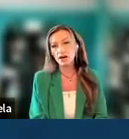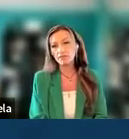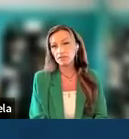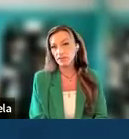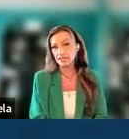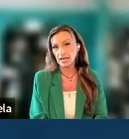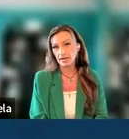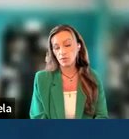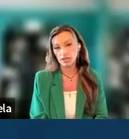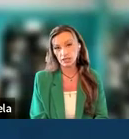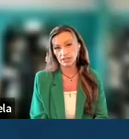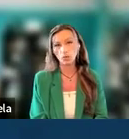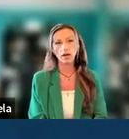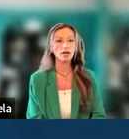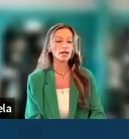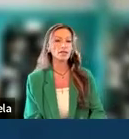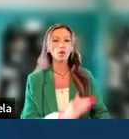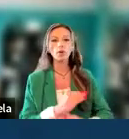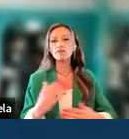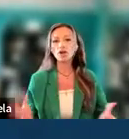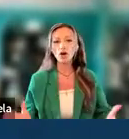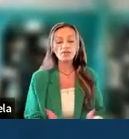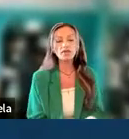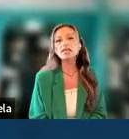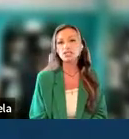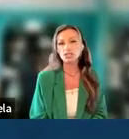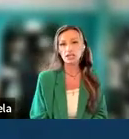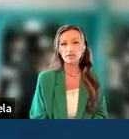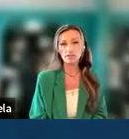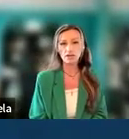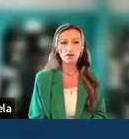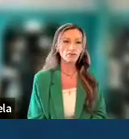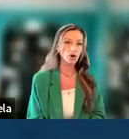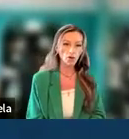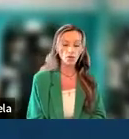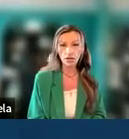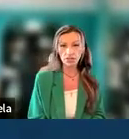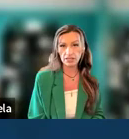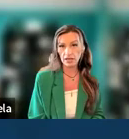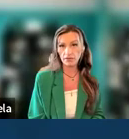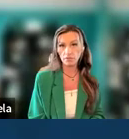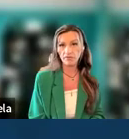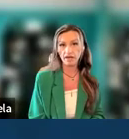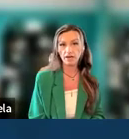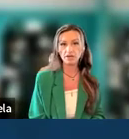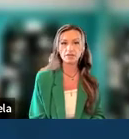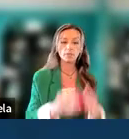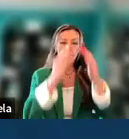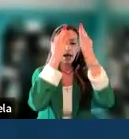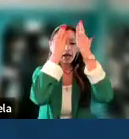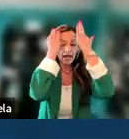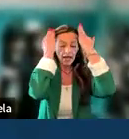nursing conference for the state of Washington, where they went over all the initiatives for all the Washington healthcare